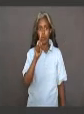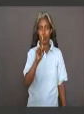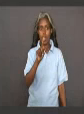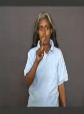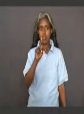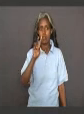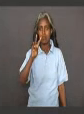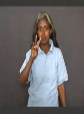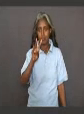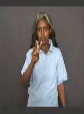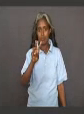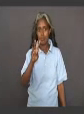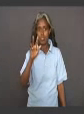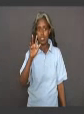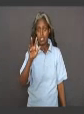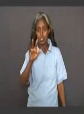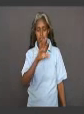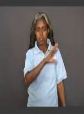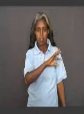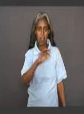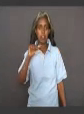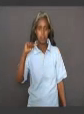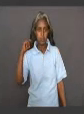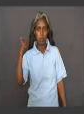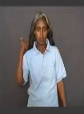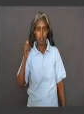2, 3, and so on,